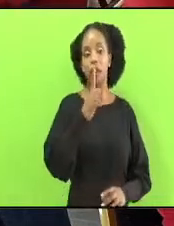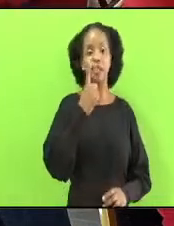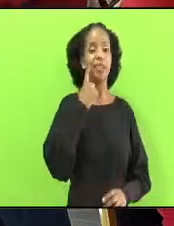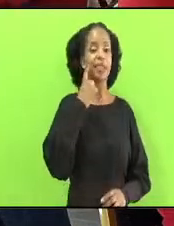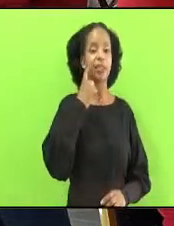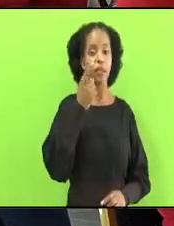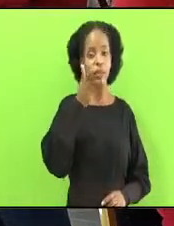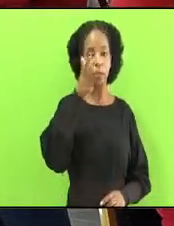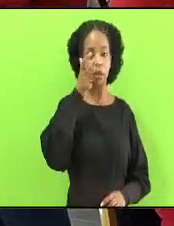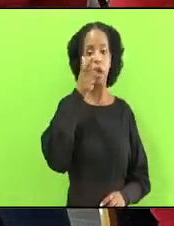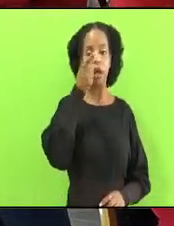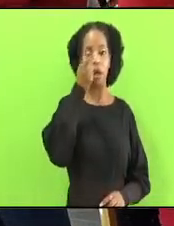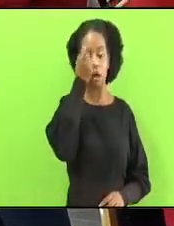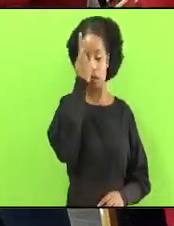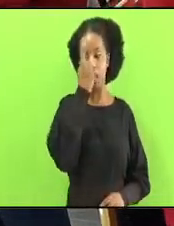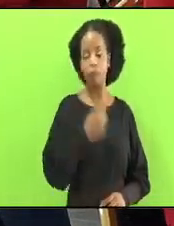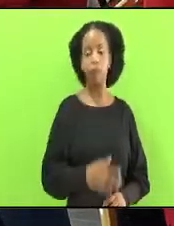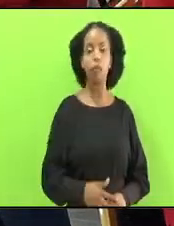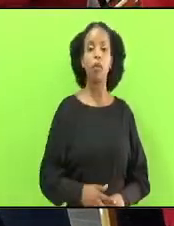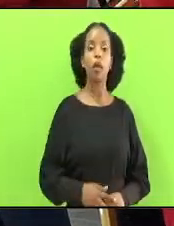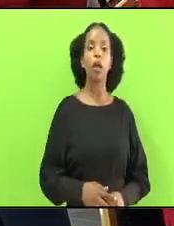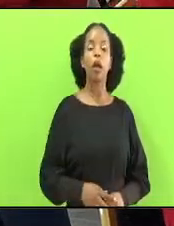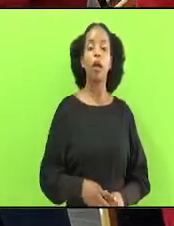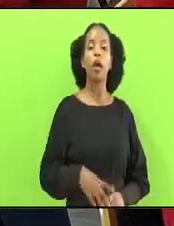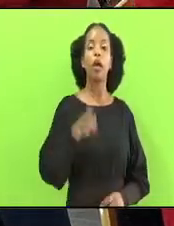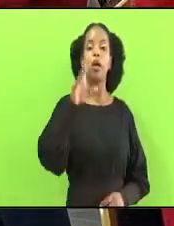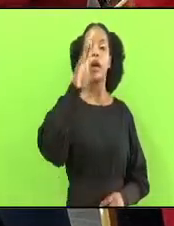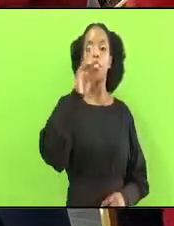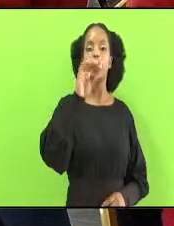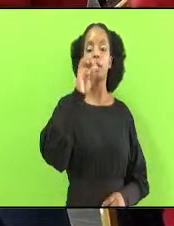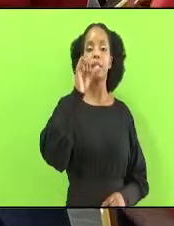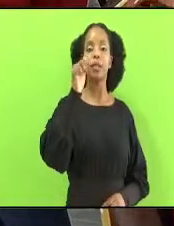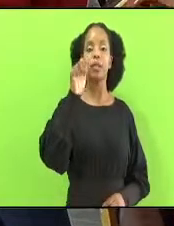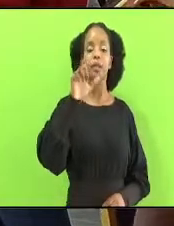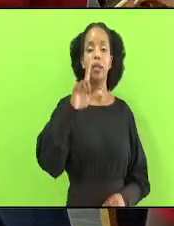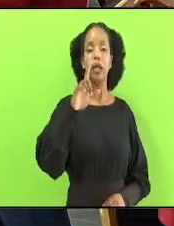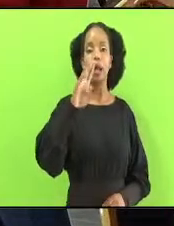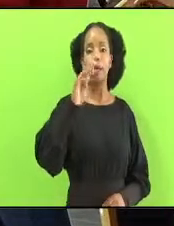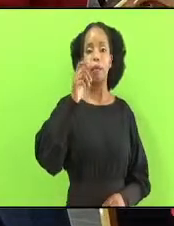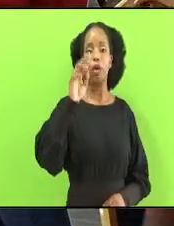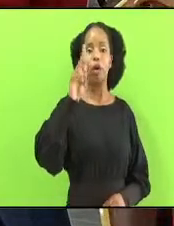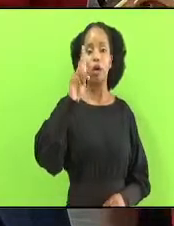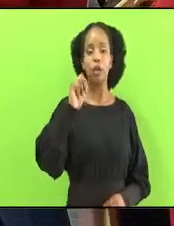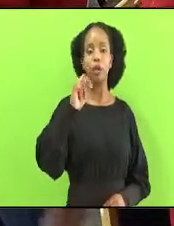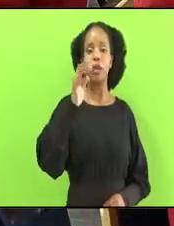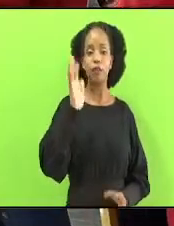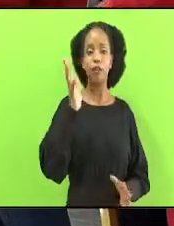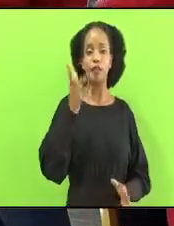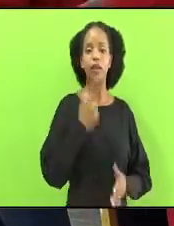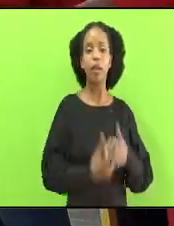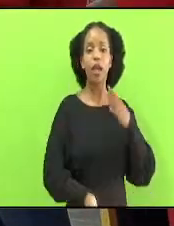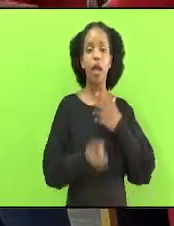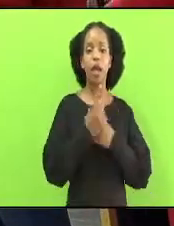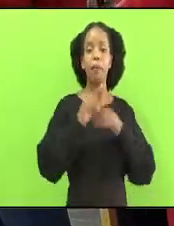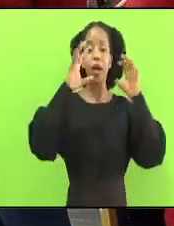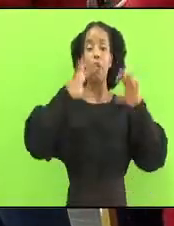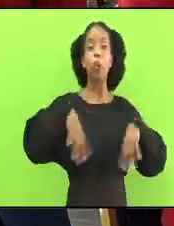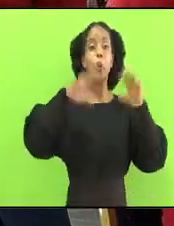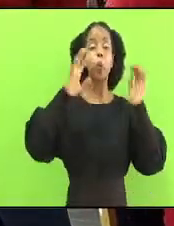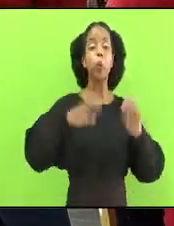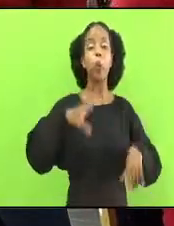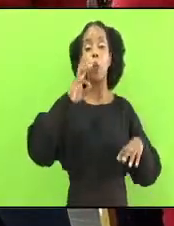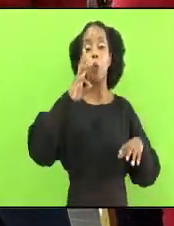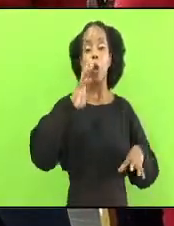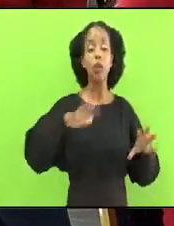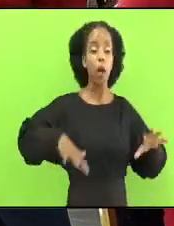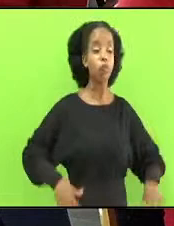nna le di floods ko Dielpan. For an example, we did have floods in Dielpan.